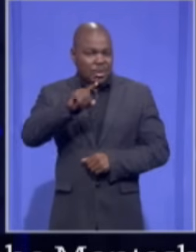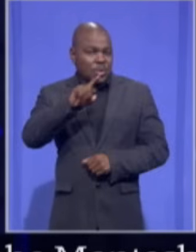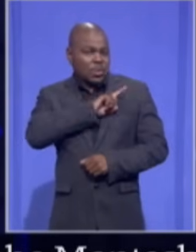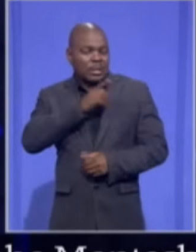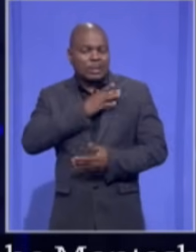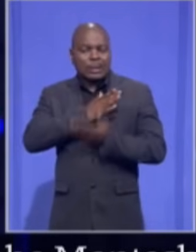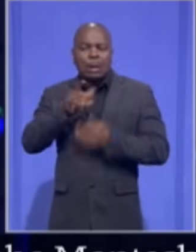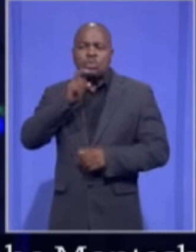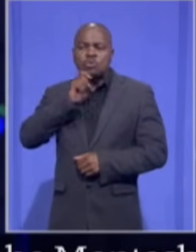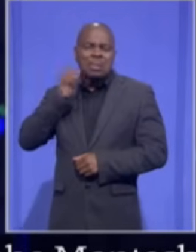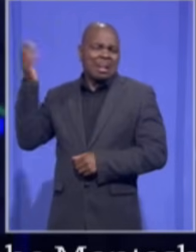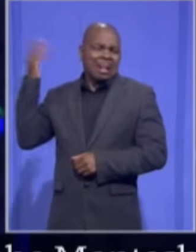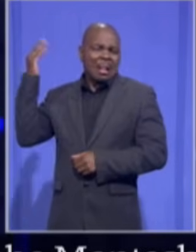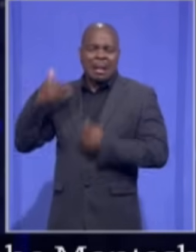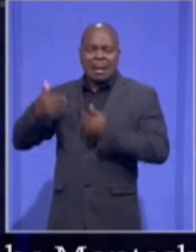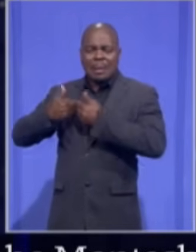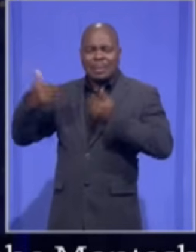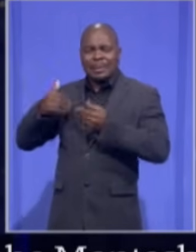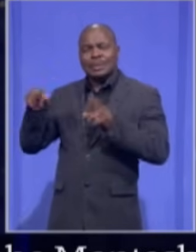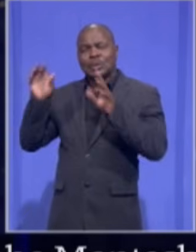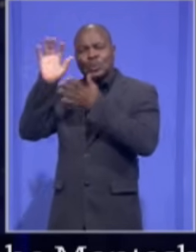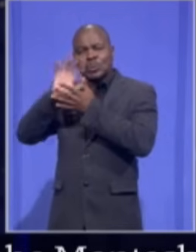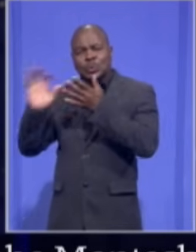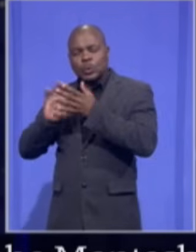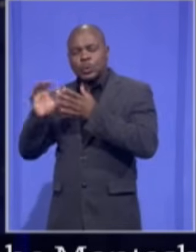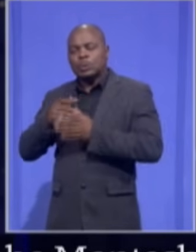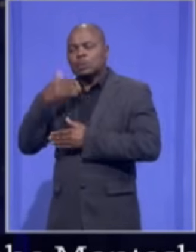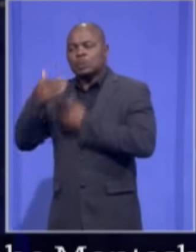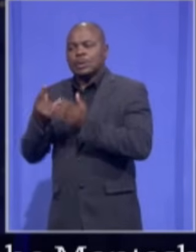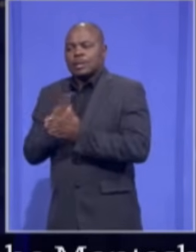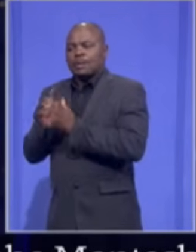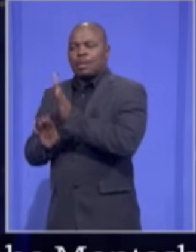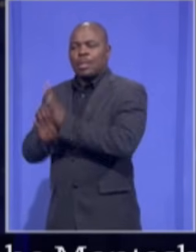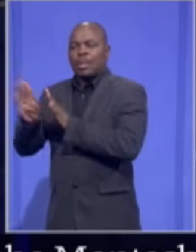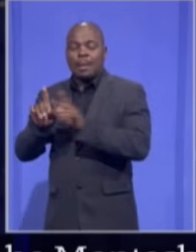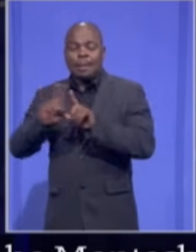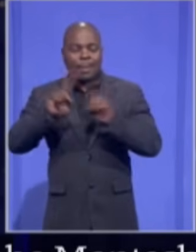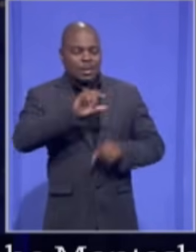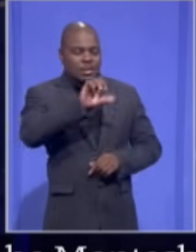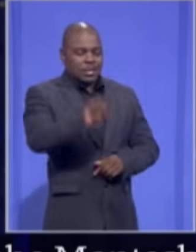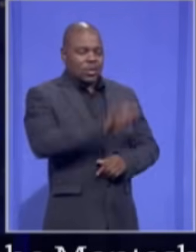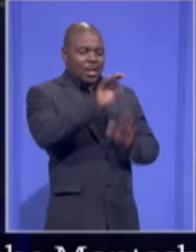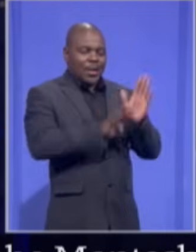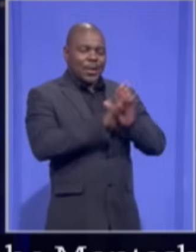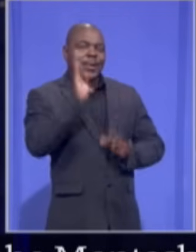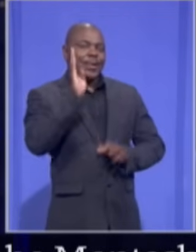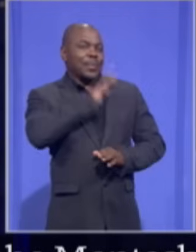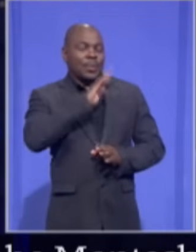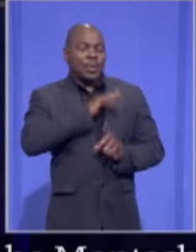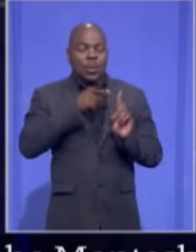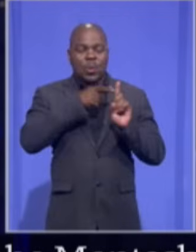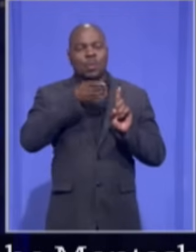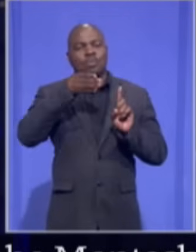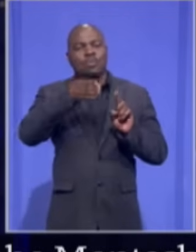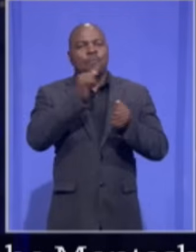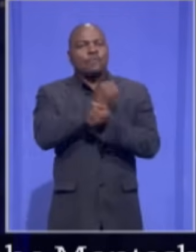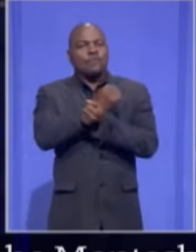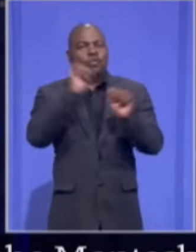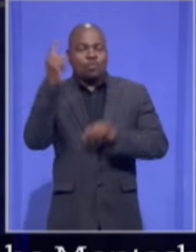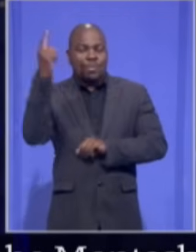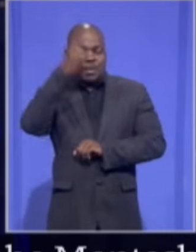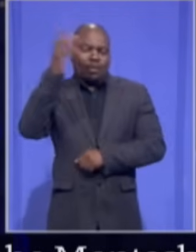diketsahalo tsa nako ya mmuso wa apartheid ho fihlela ditabatabelo tsa bona tse sa aheng naha. Mantashe o tshetlehile puo letsatsing la